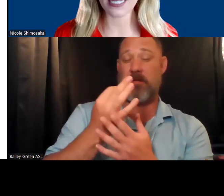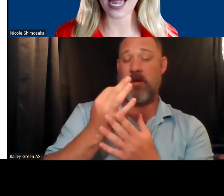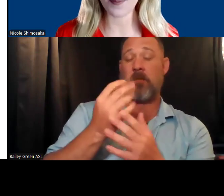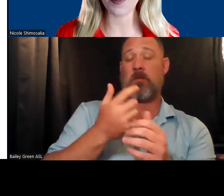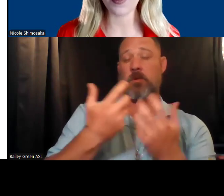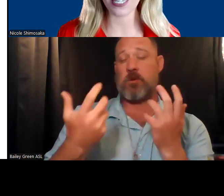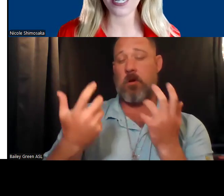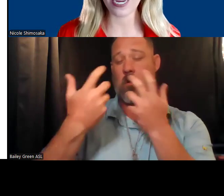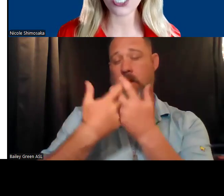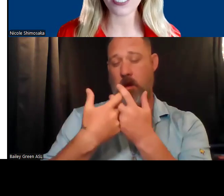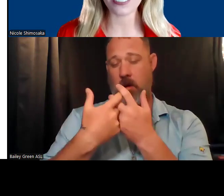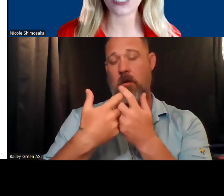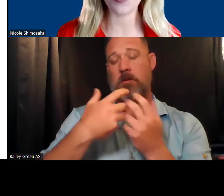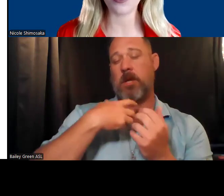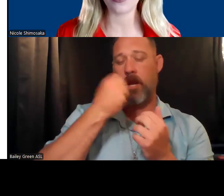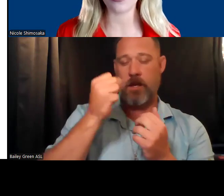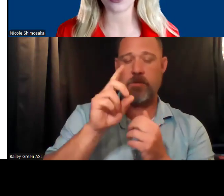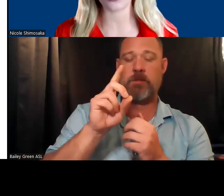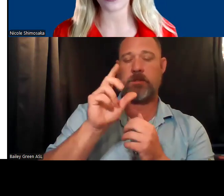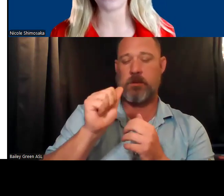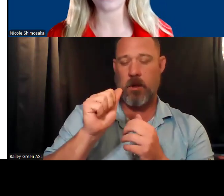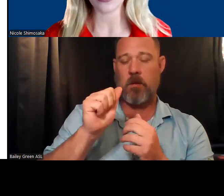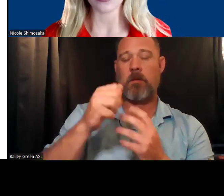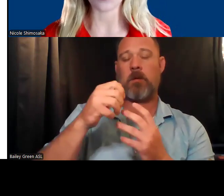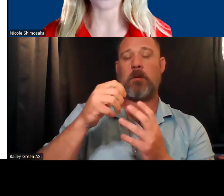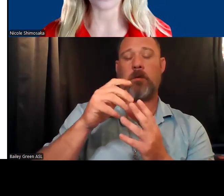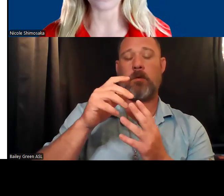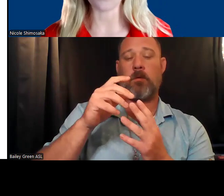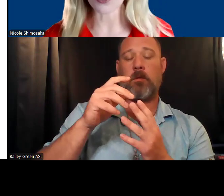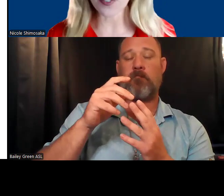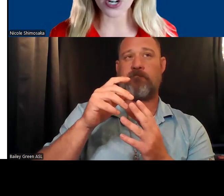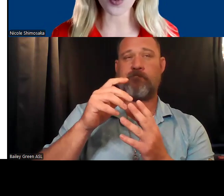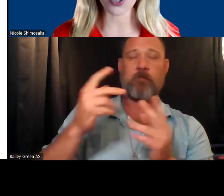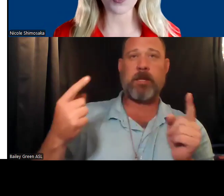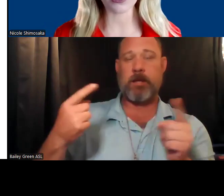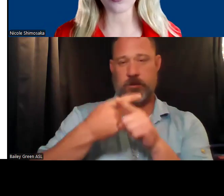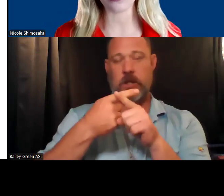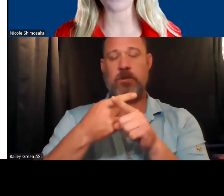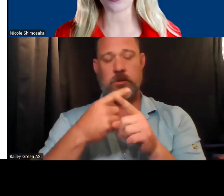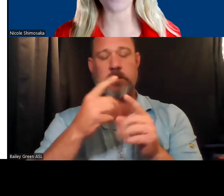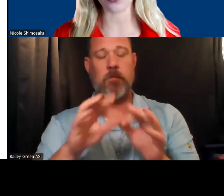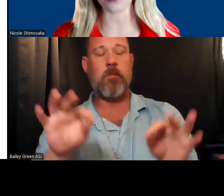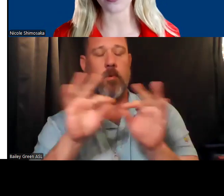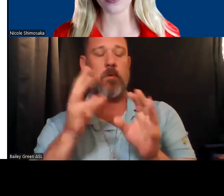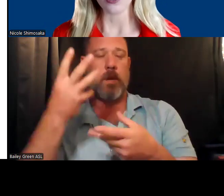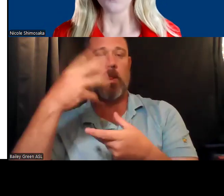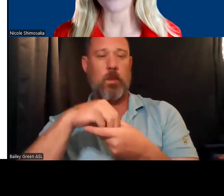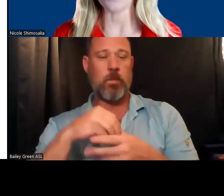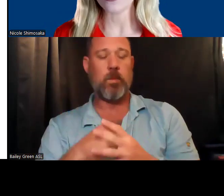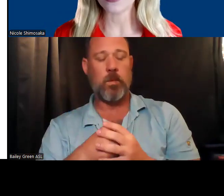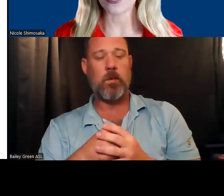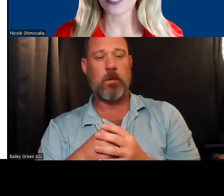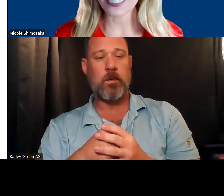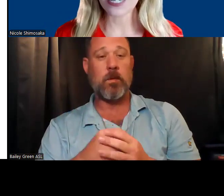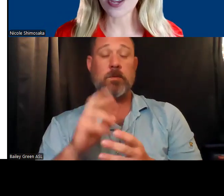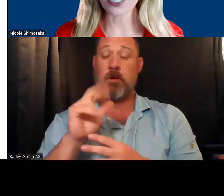aligns the aging and disability intersectionality that is very, very important we include in this body of work. We have a race